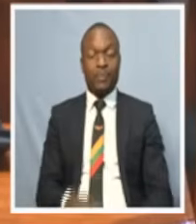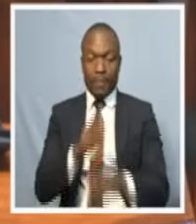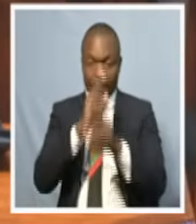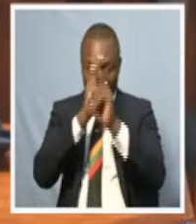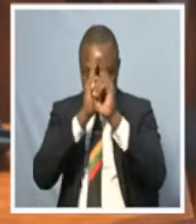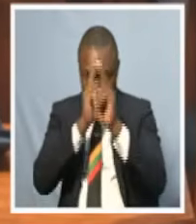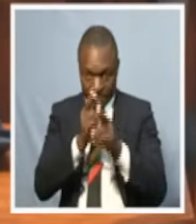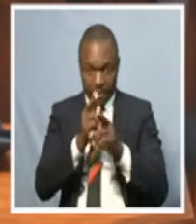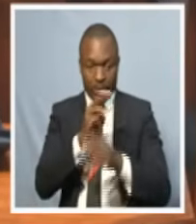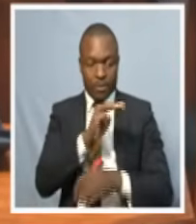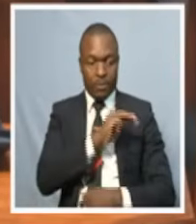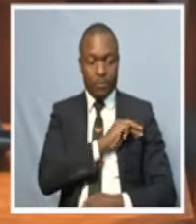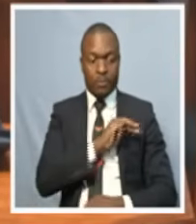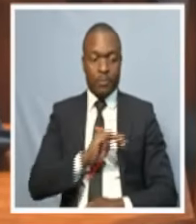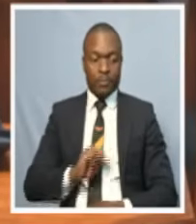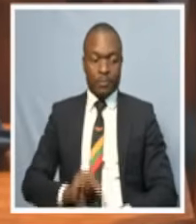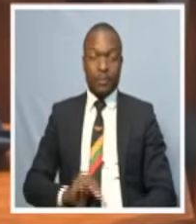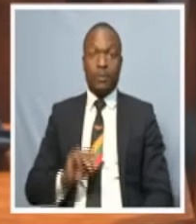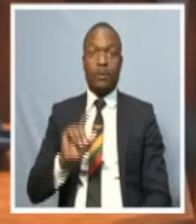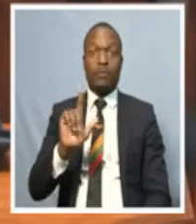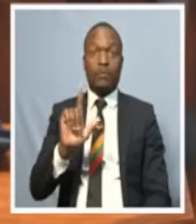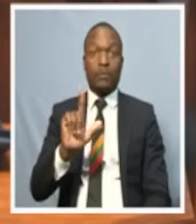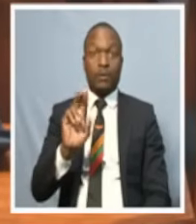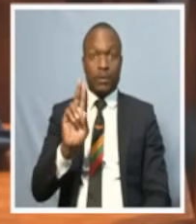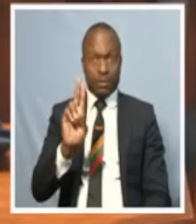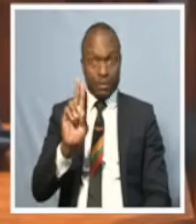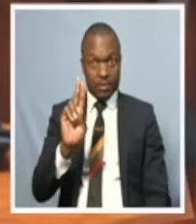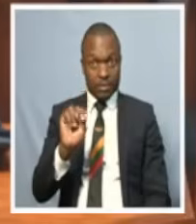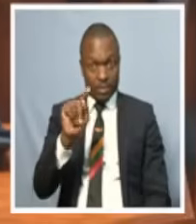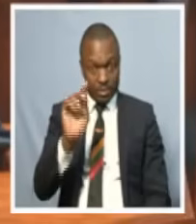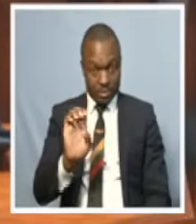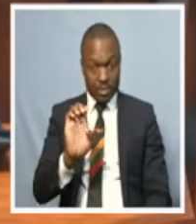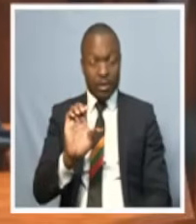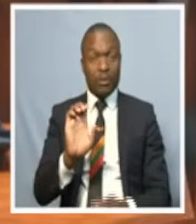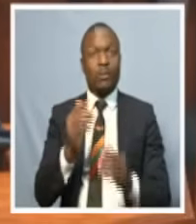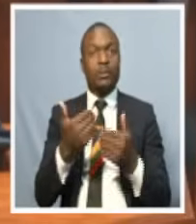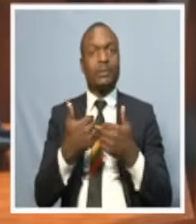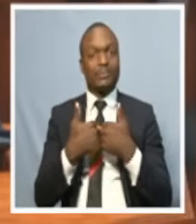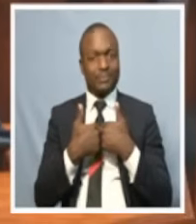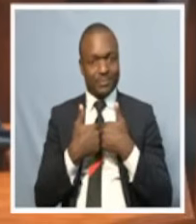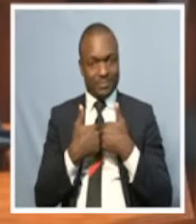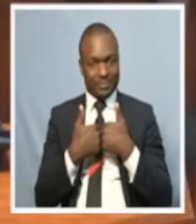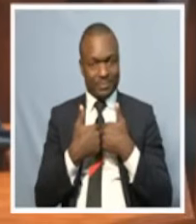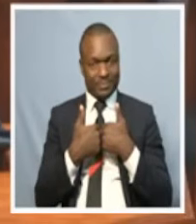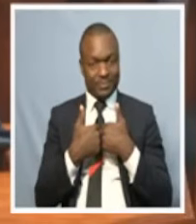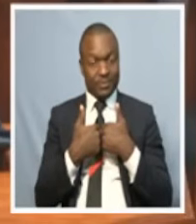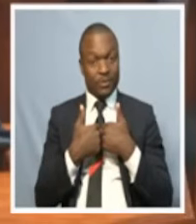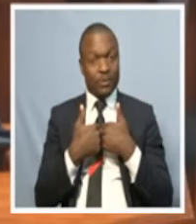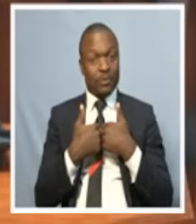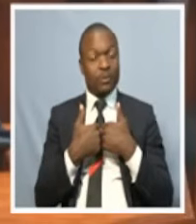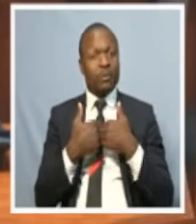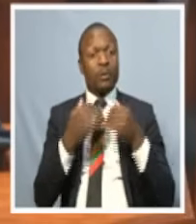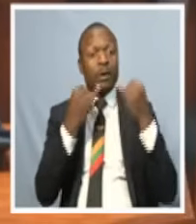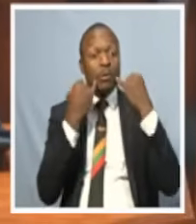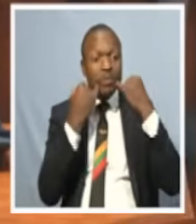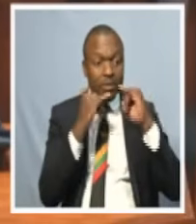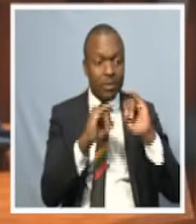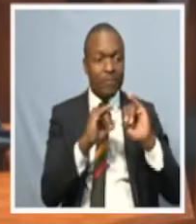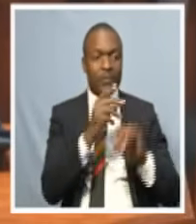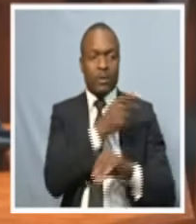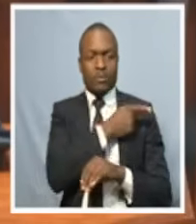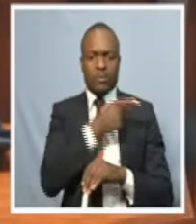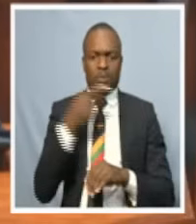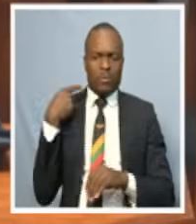The Honorable Member for Lunte, I think we have always told the House that we do